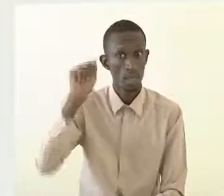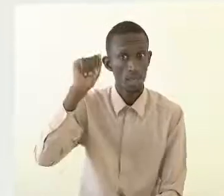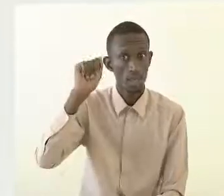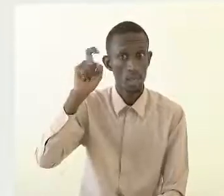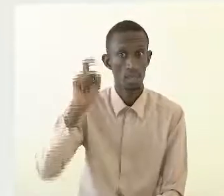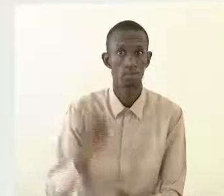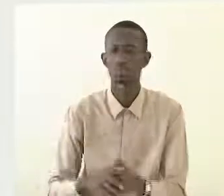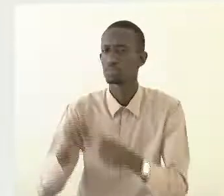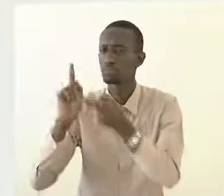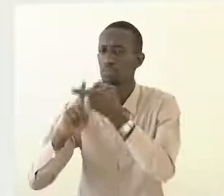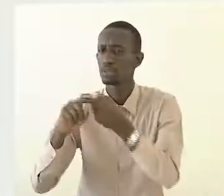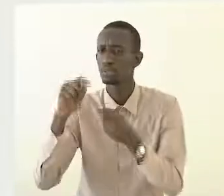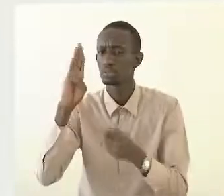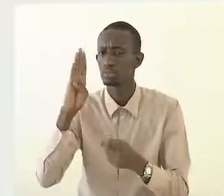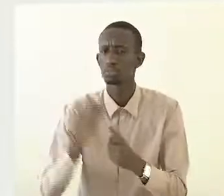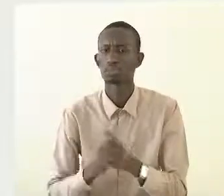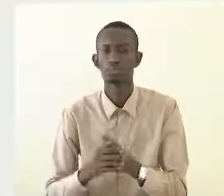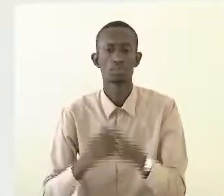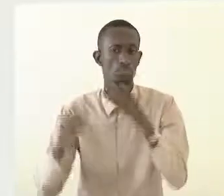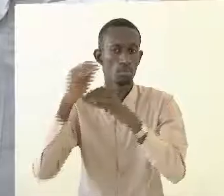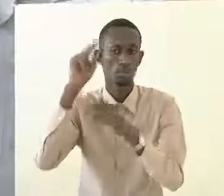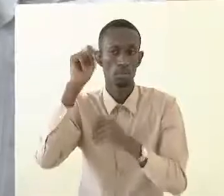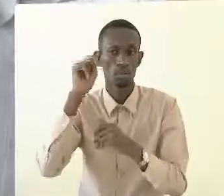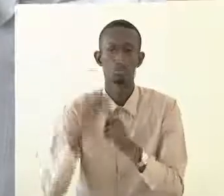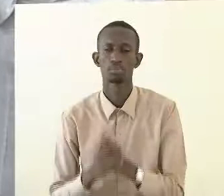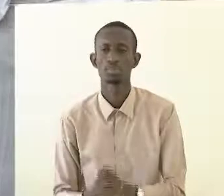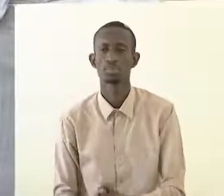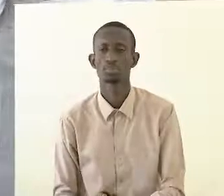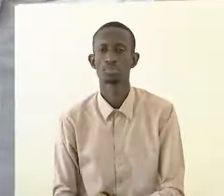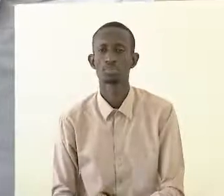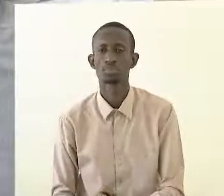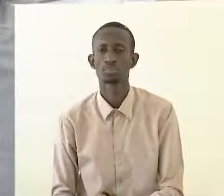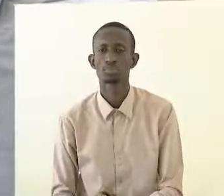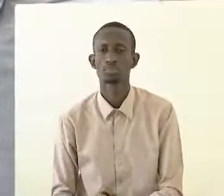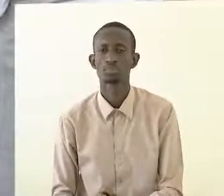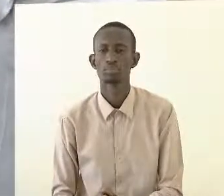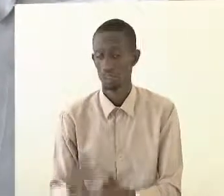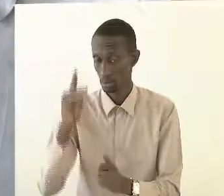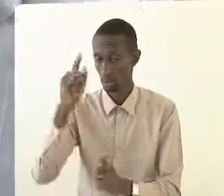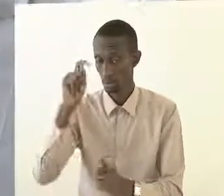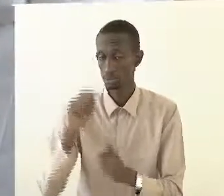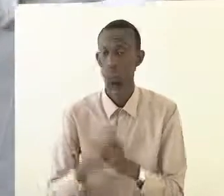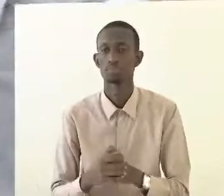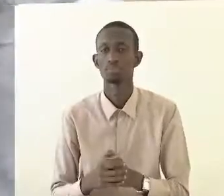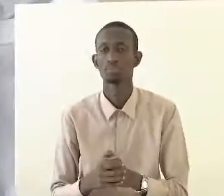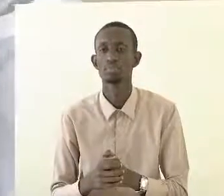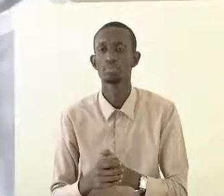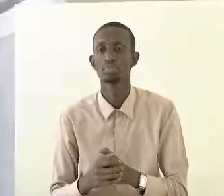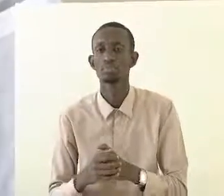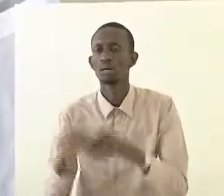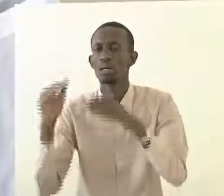ax plus b power n, and dx, of course, and